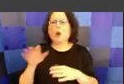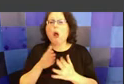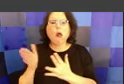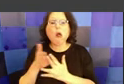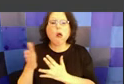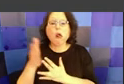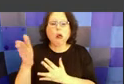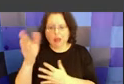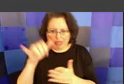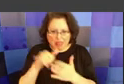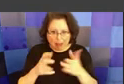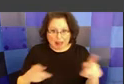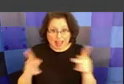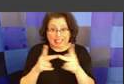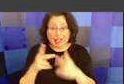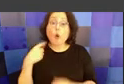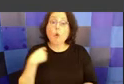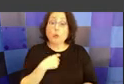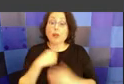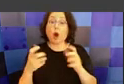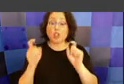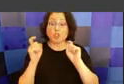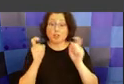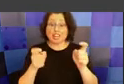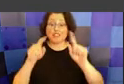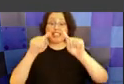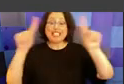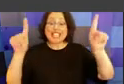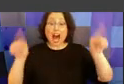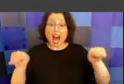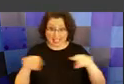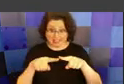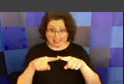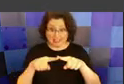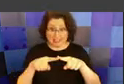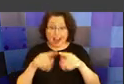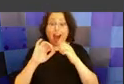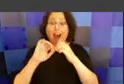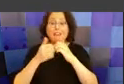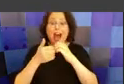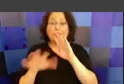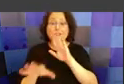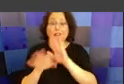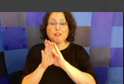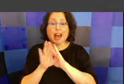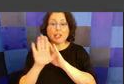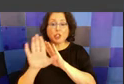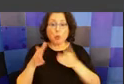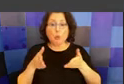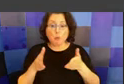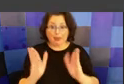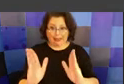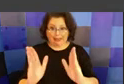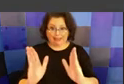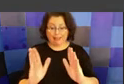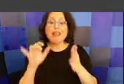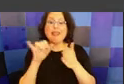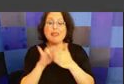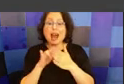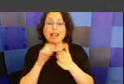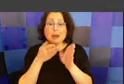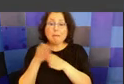plan calls for wayfinding signage. I kind of showed a little bit of that at the beginning, but that was definitely a main goal of